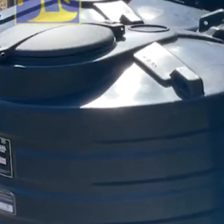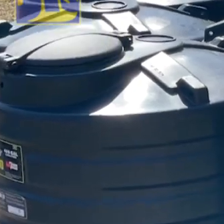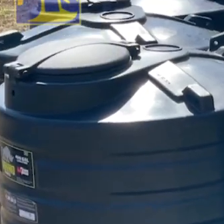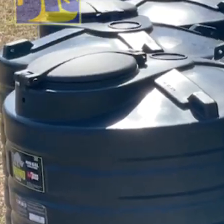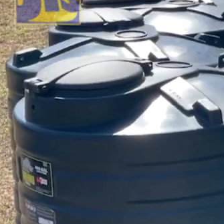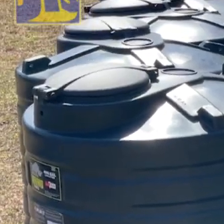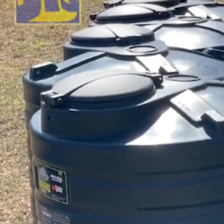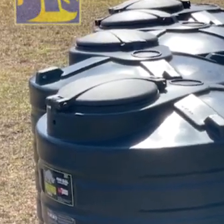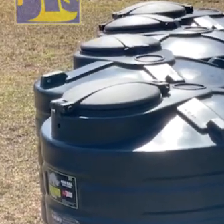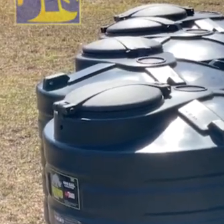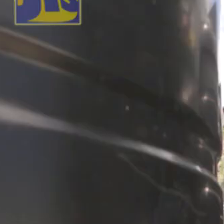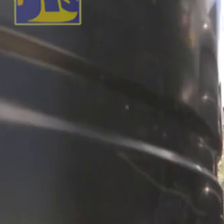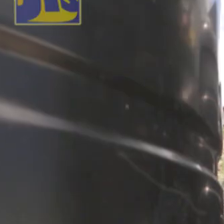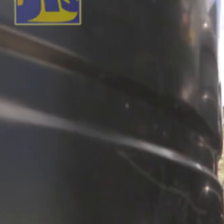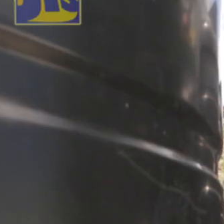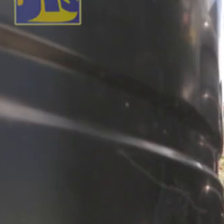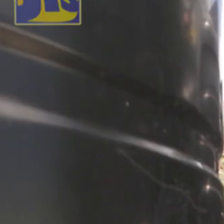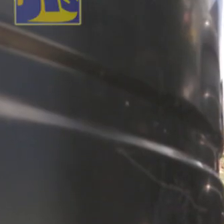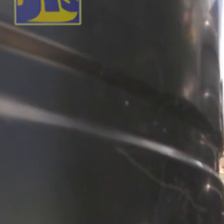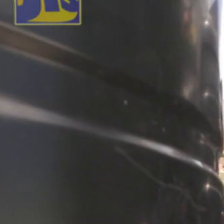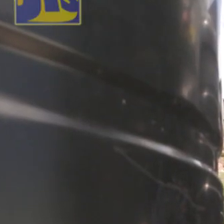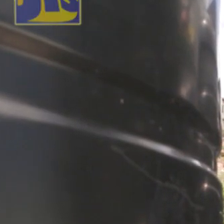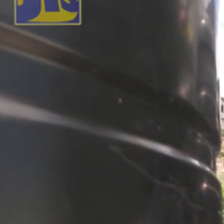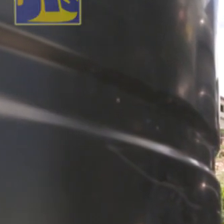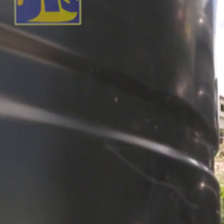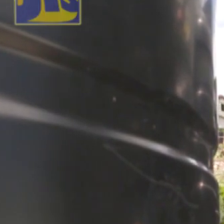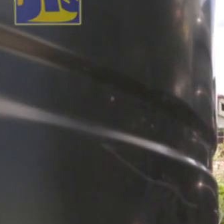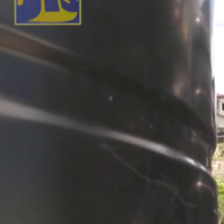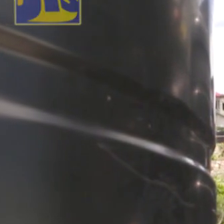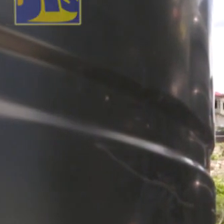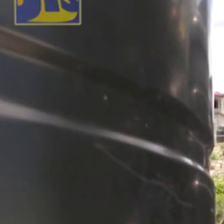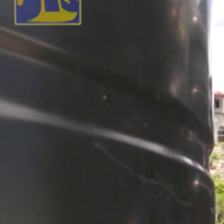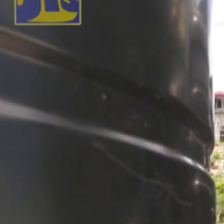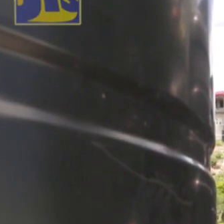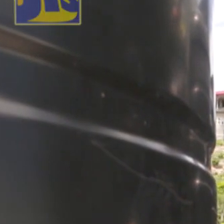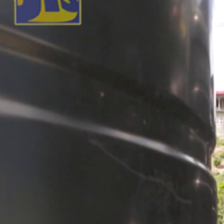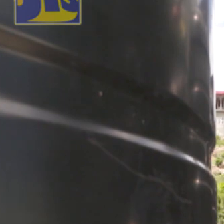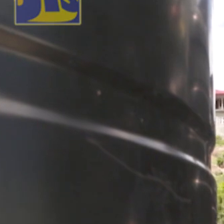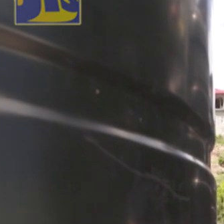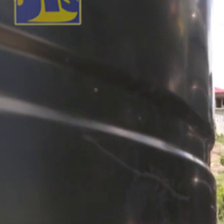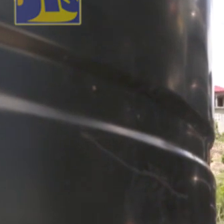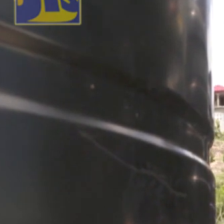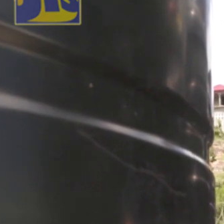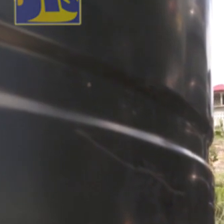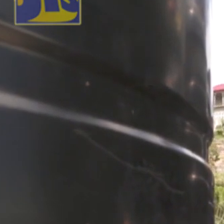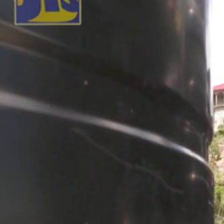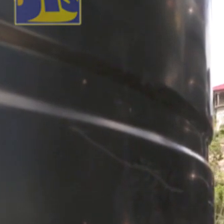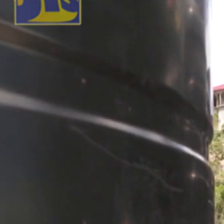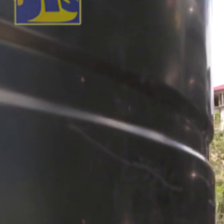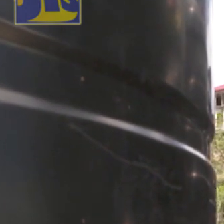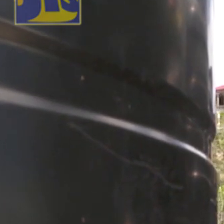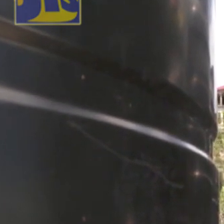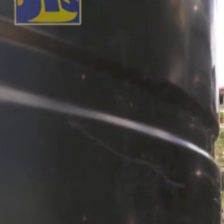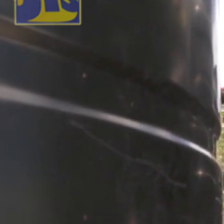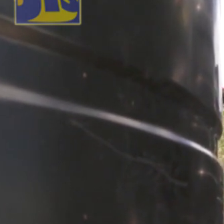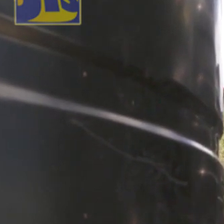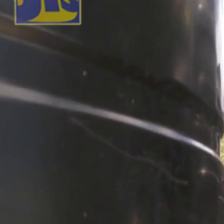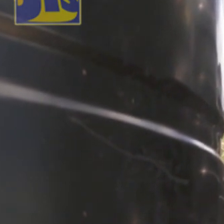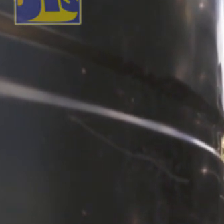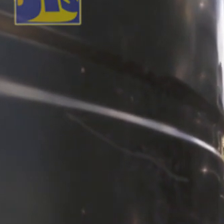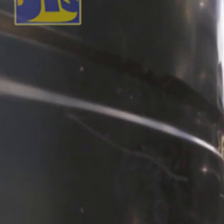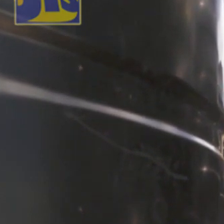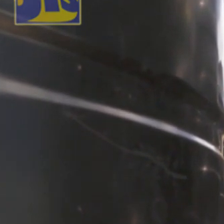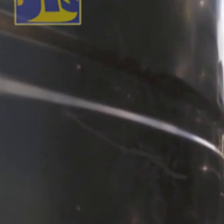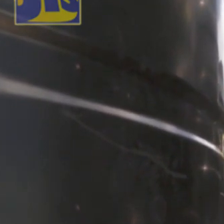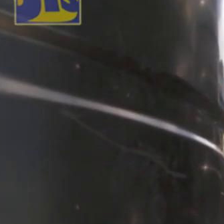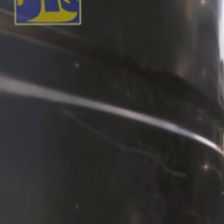most affected by the drought. Households on path, households recommended by MPs and assessed by the Ministry of Economic